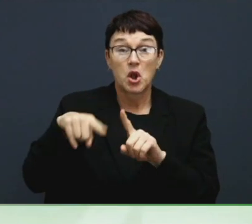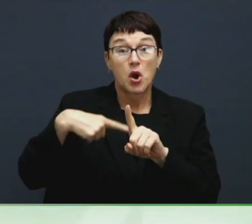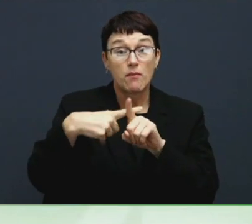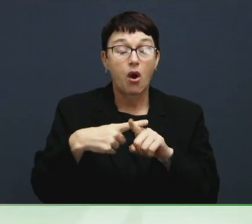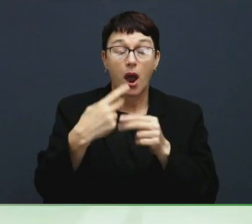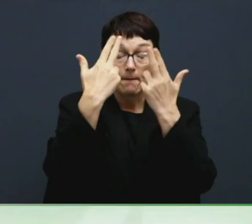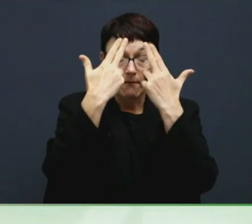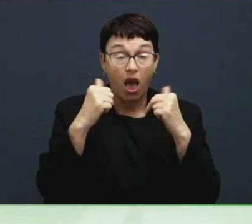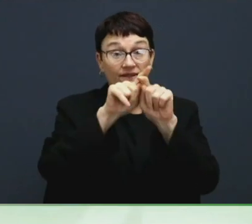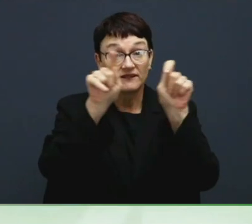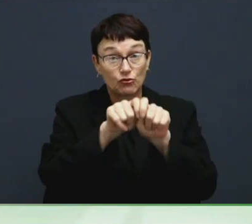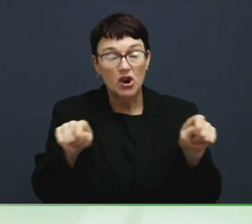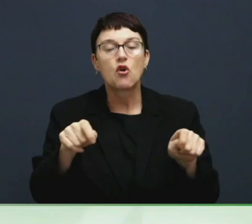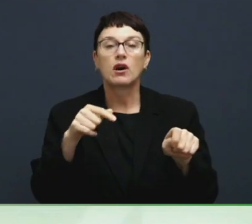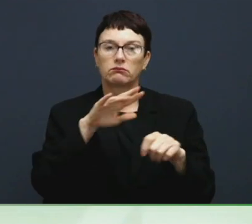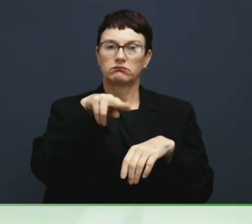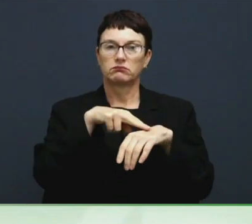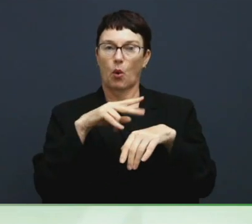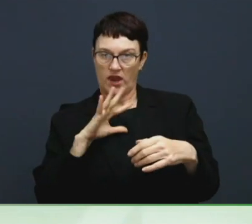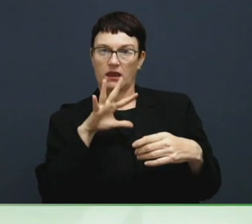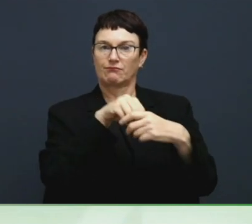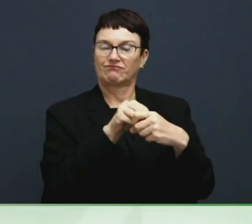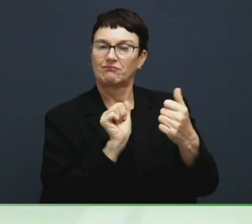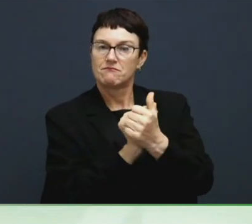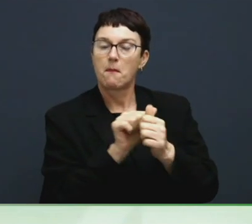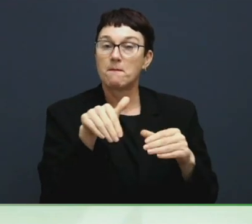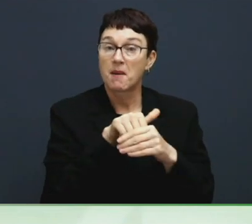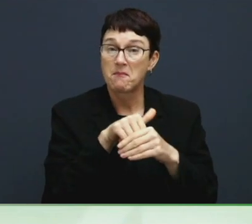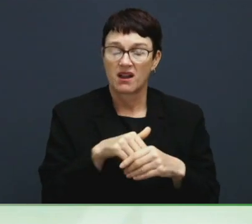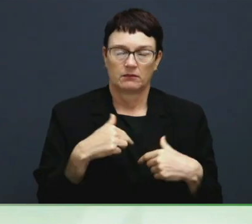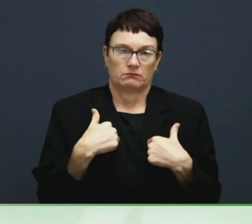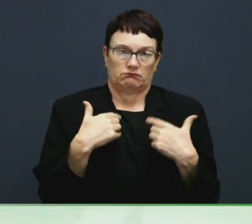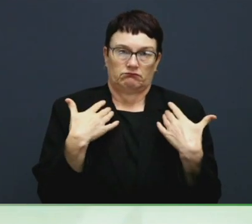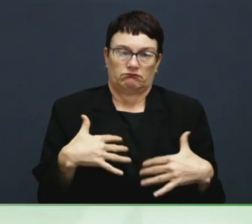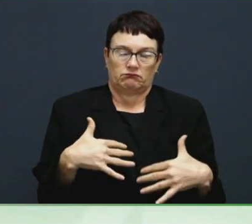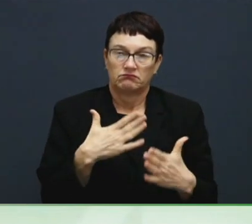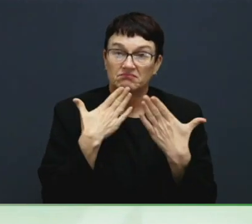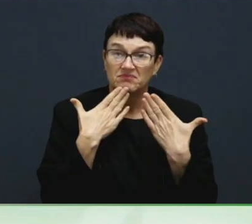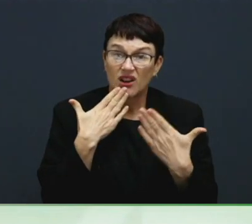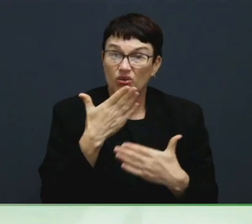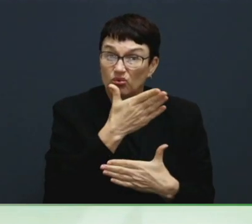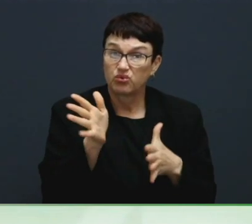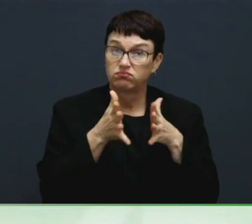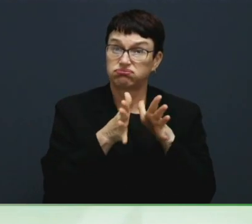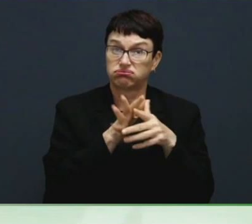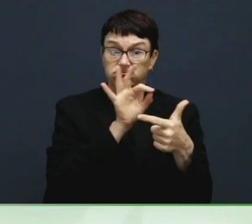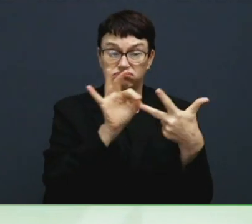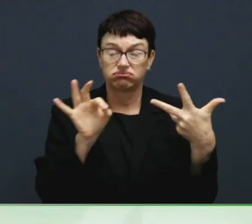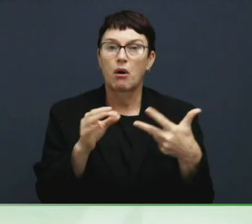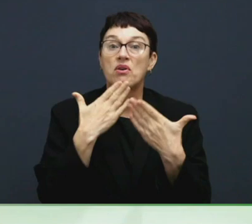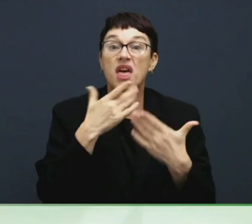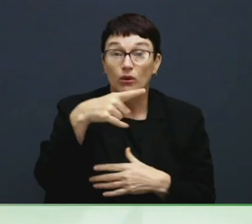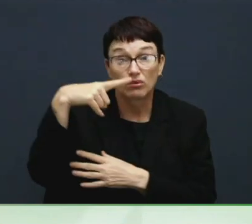And we appreciate your great exposition of today. Thank you, Dr. Marie. And